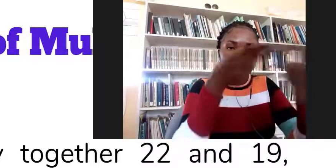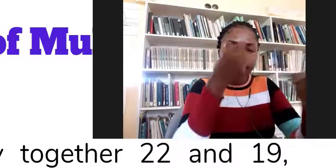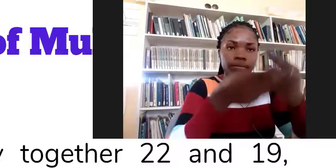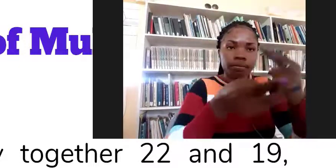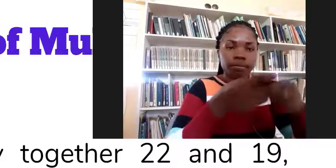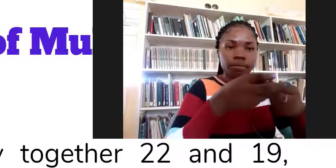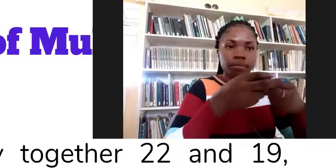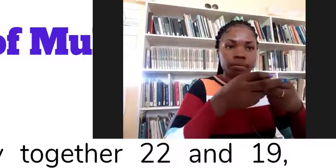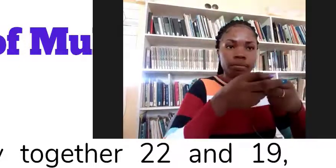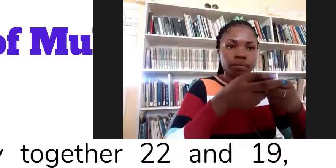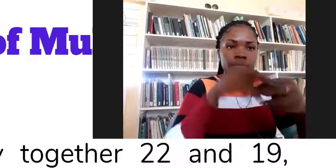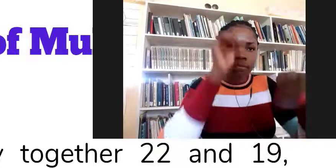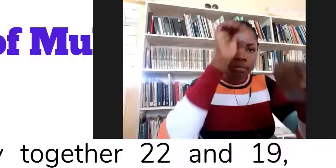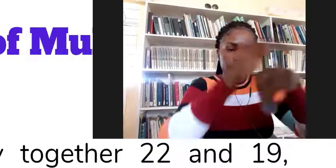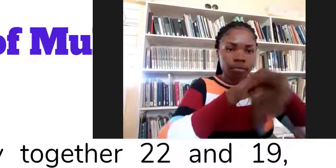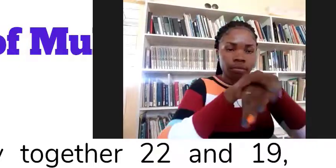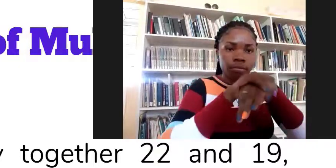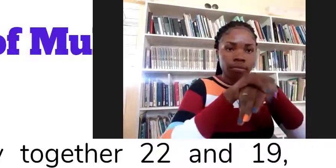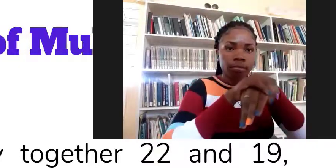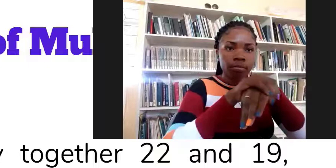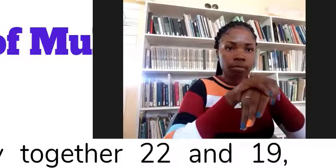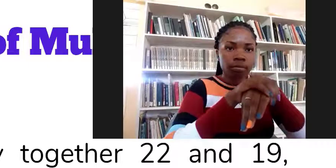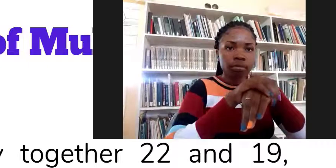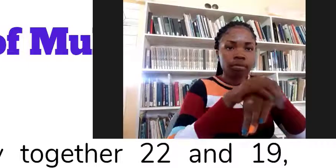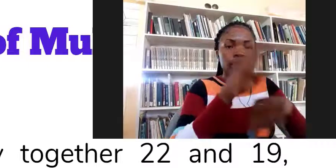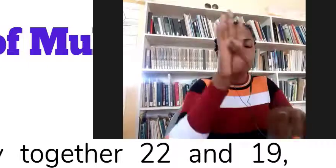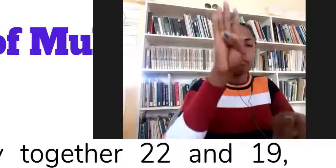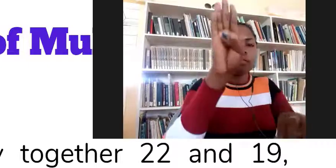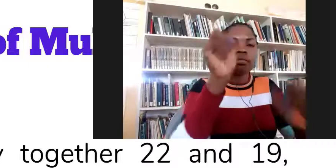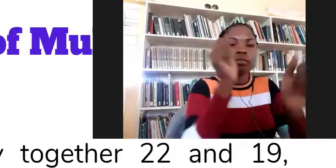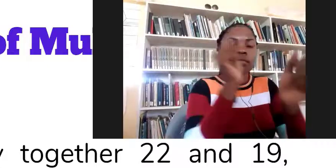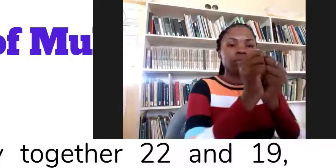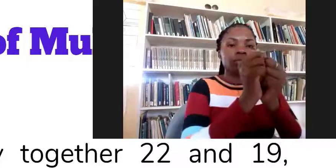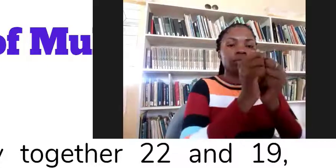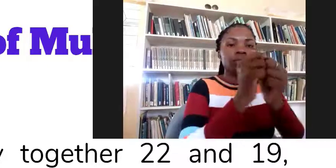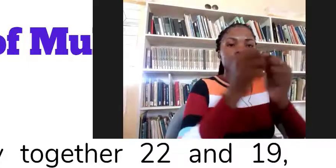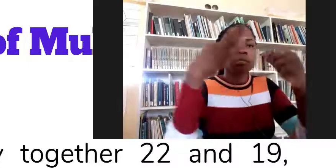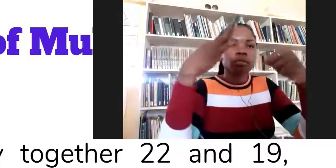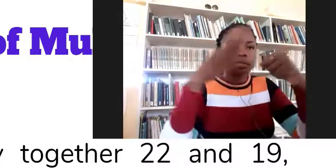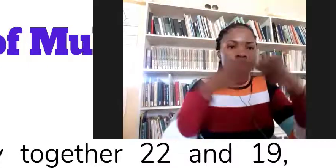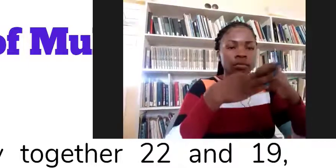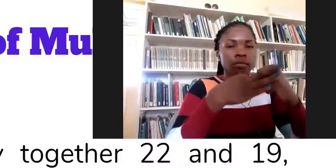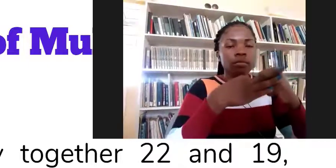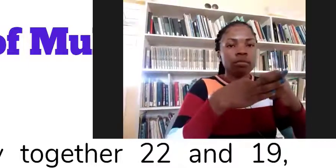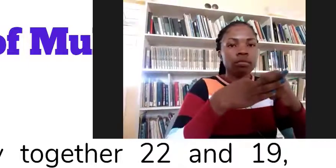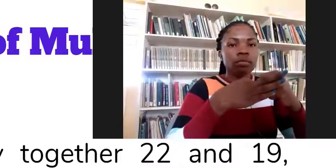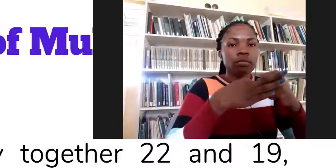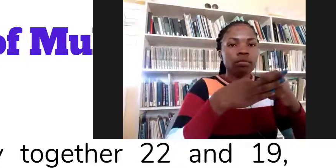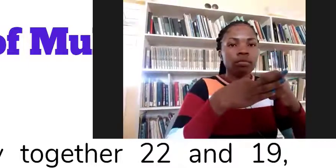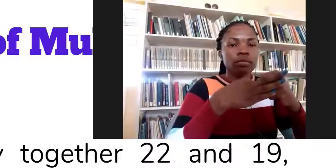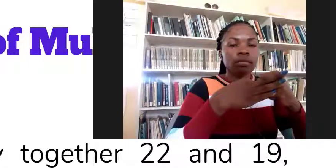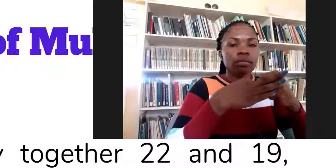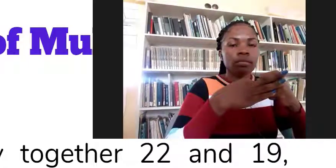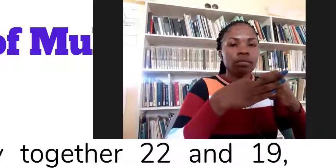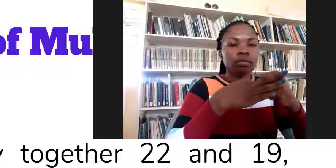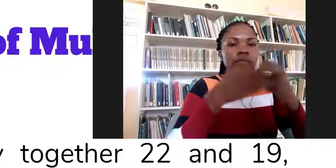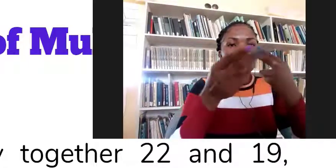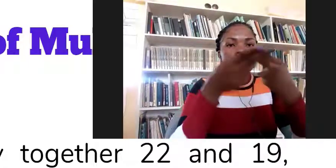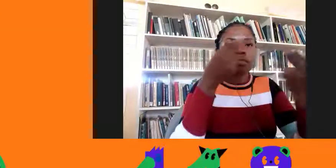22 with 19 using Russian multiplication.